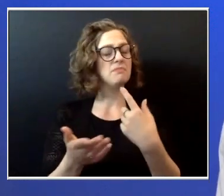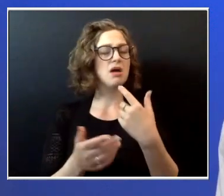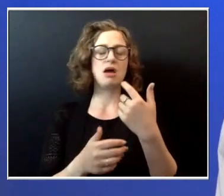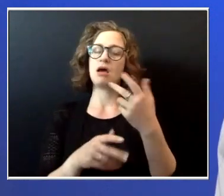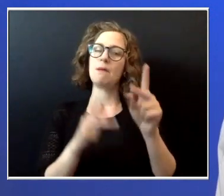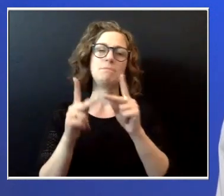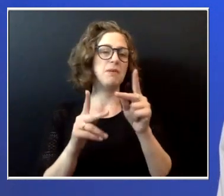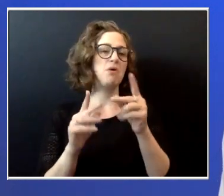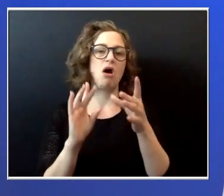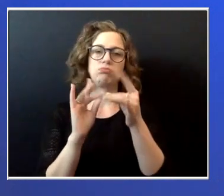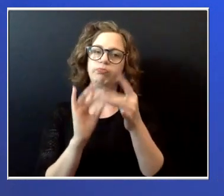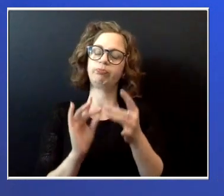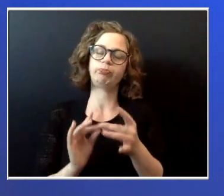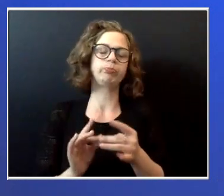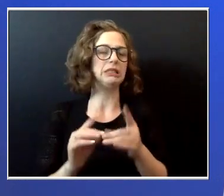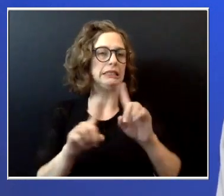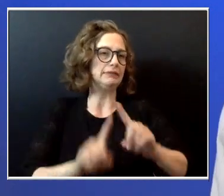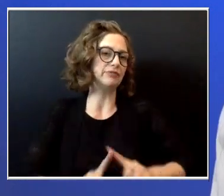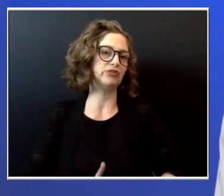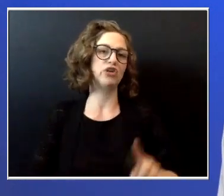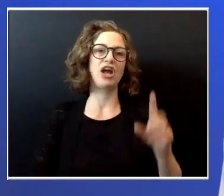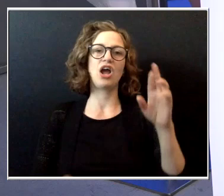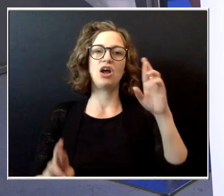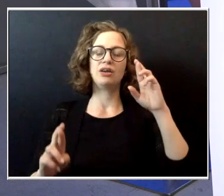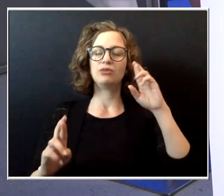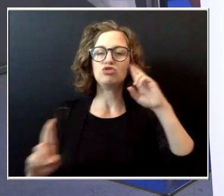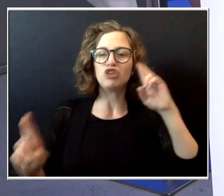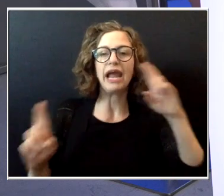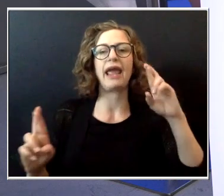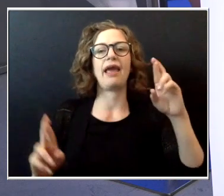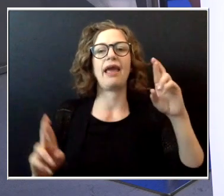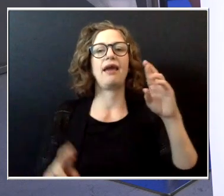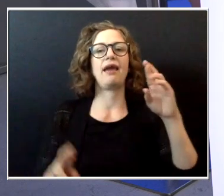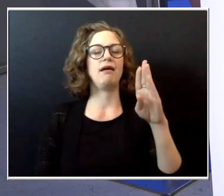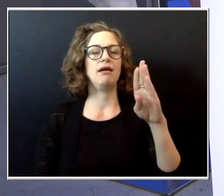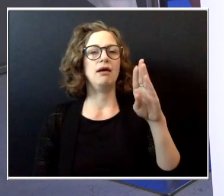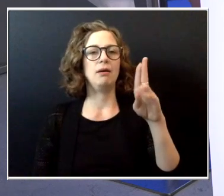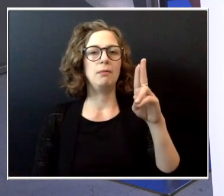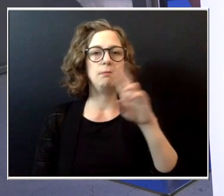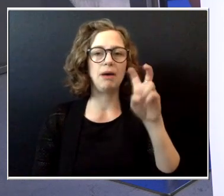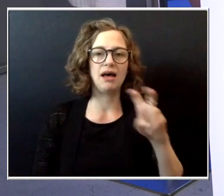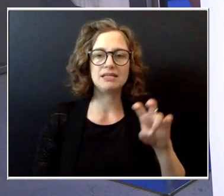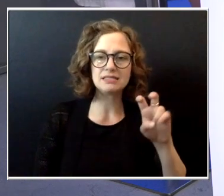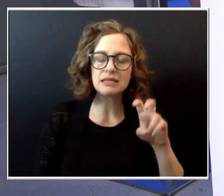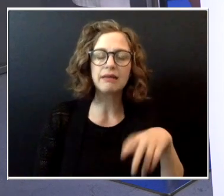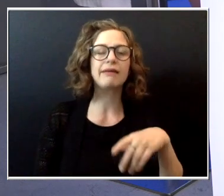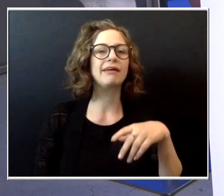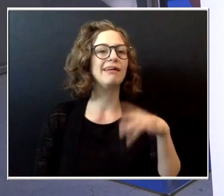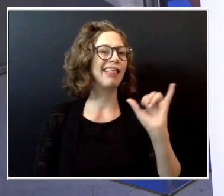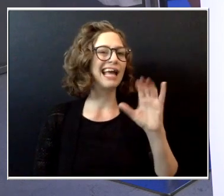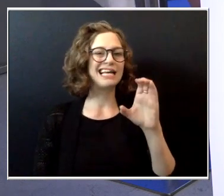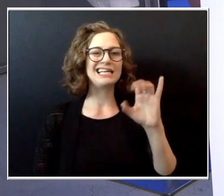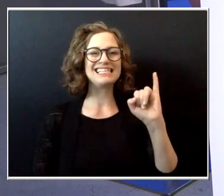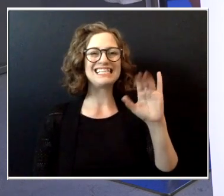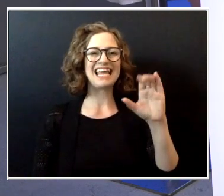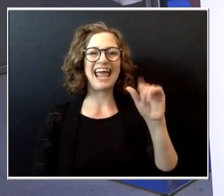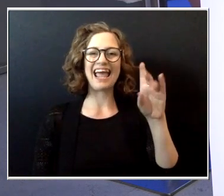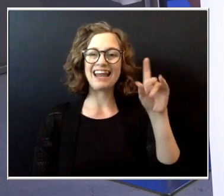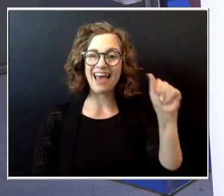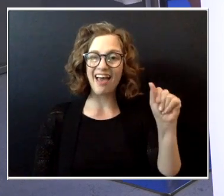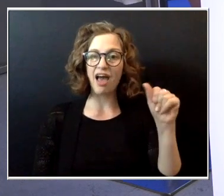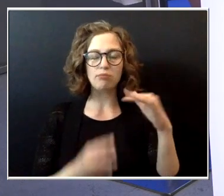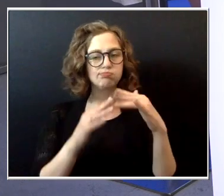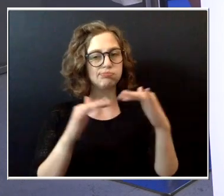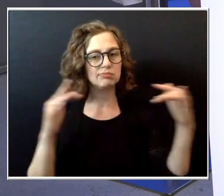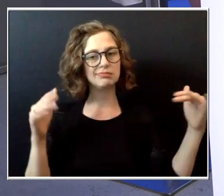really popular, especially this time of year. It is like a kind of a buzzsaw going on. Okay, so if you turn to that great source of scientific information,